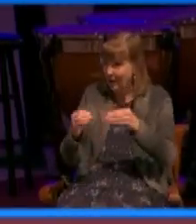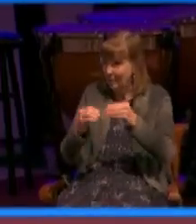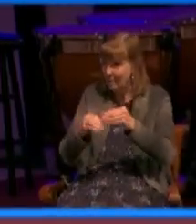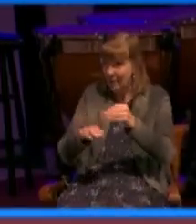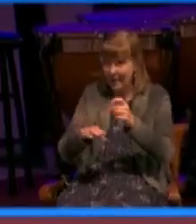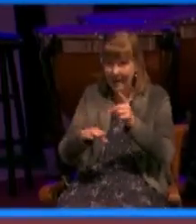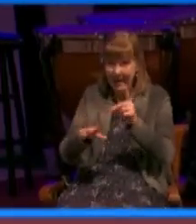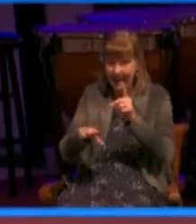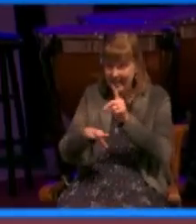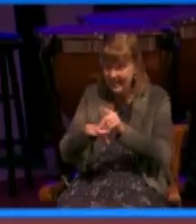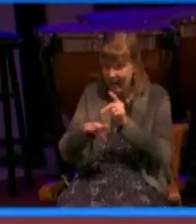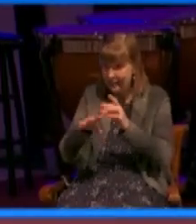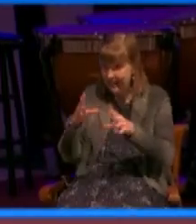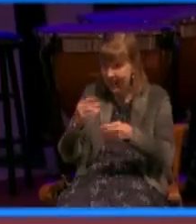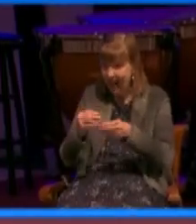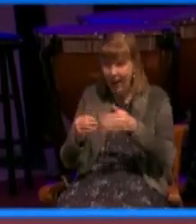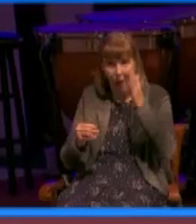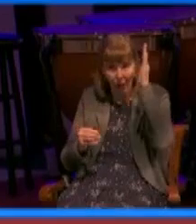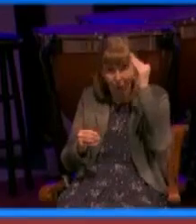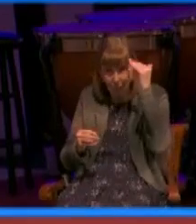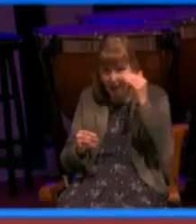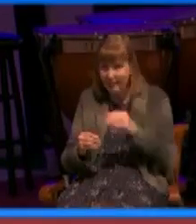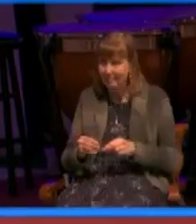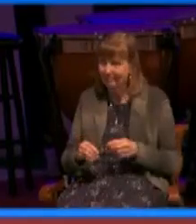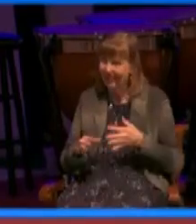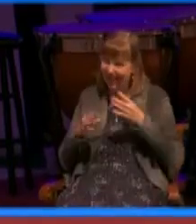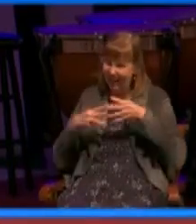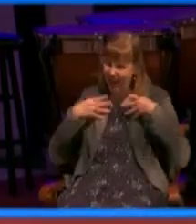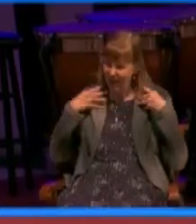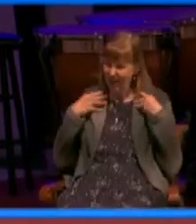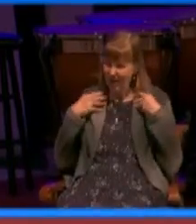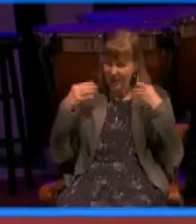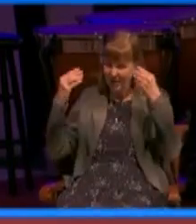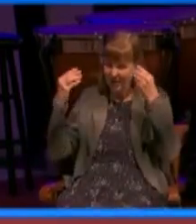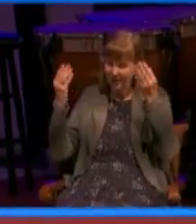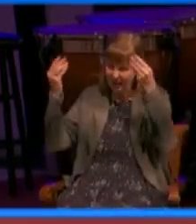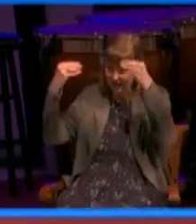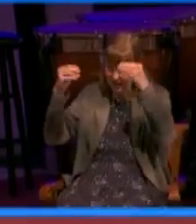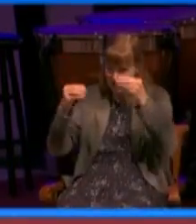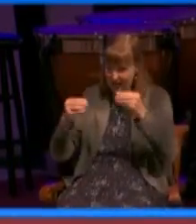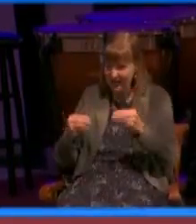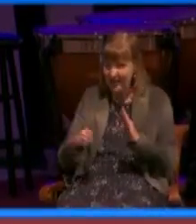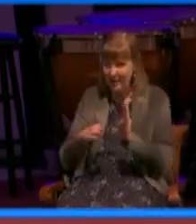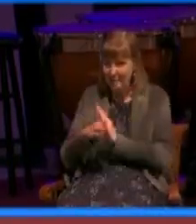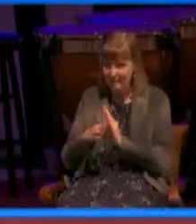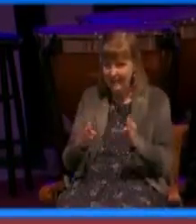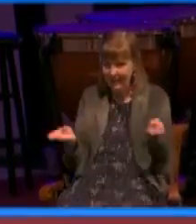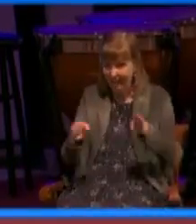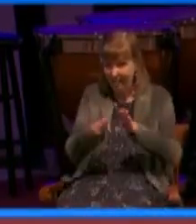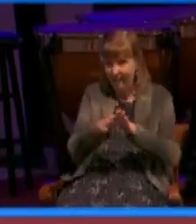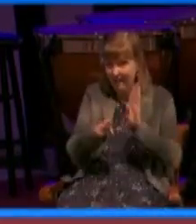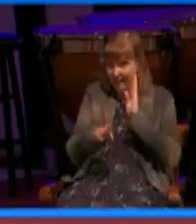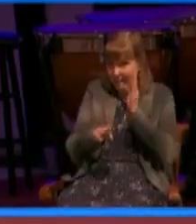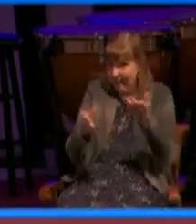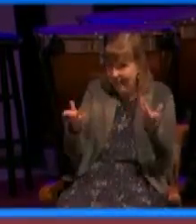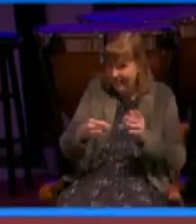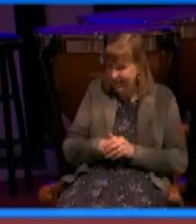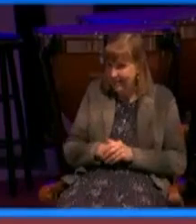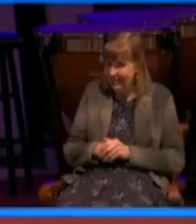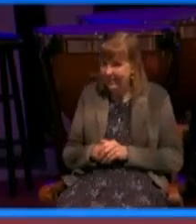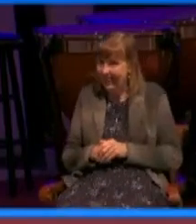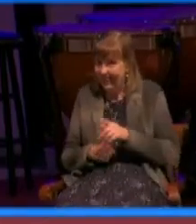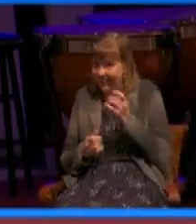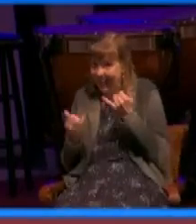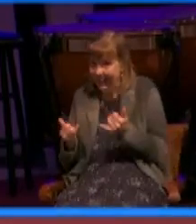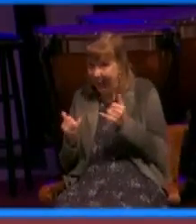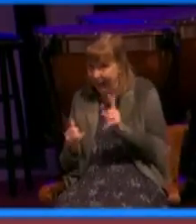told. But every time you look at the ring, you are reminded of a bigger promise, a bigger